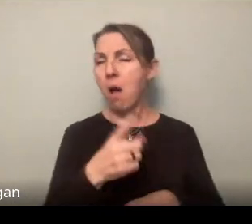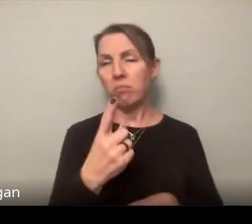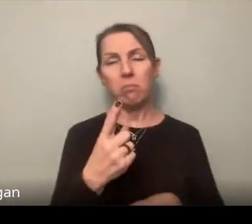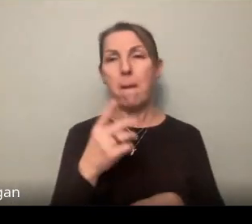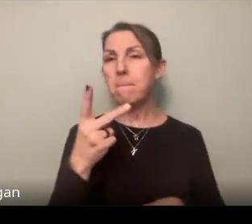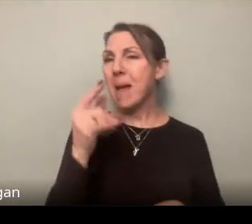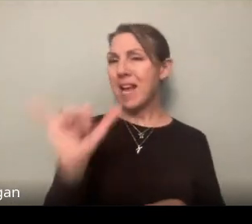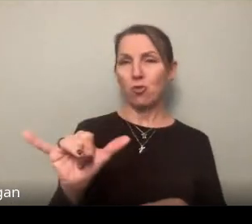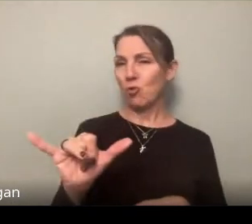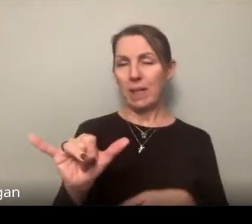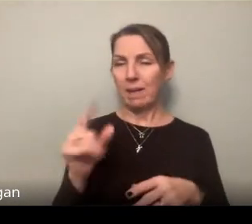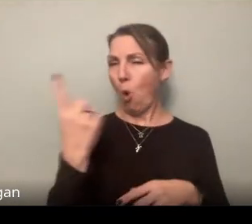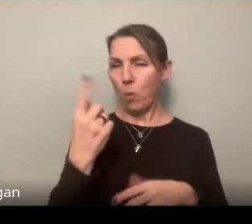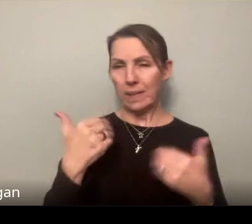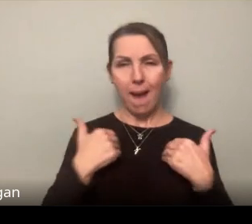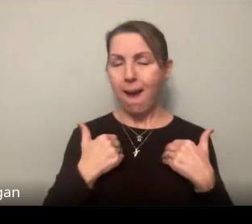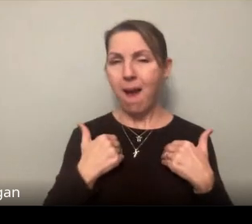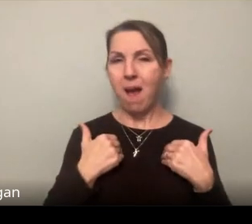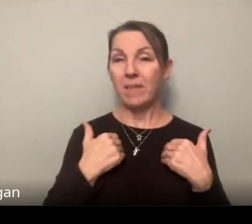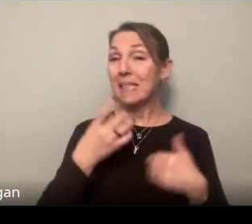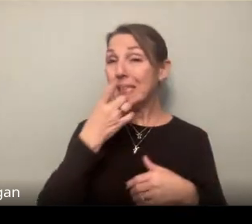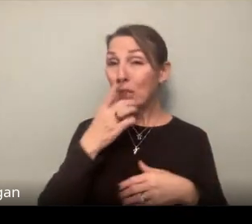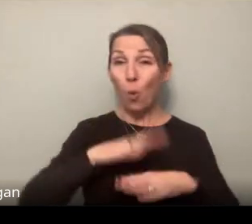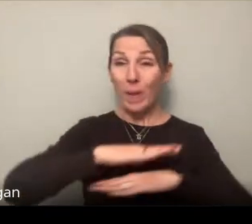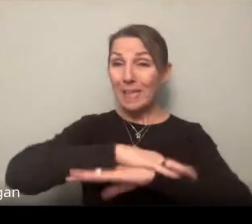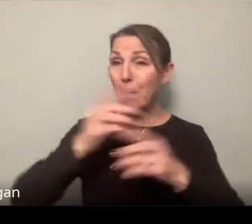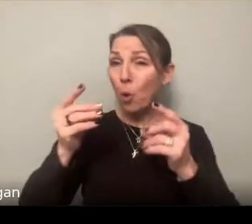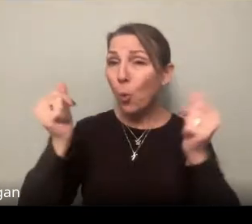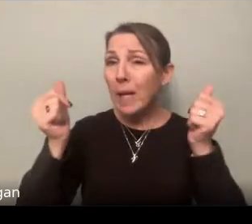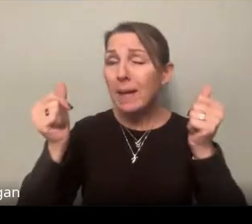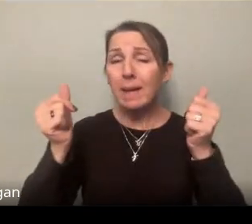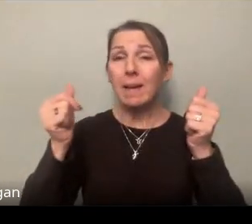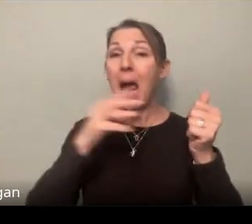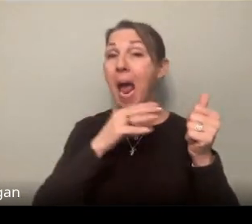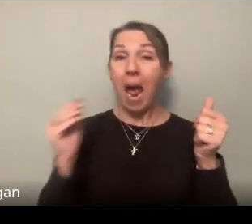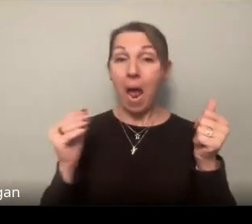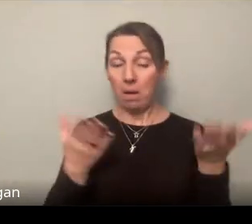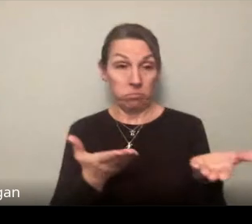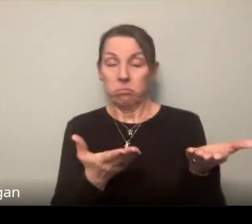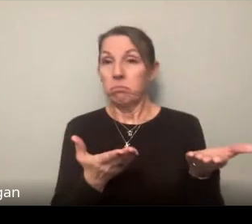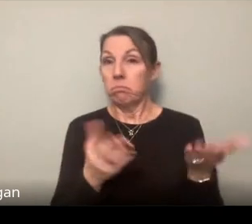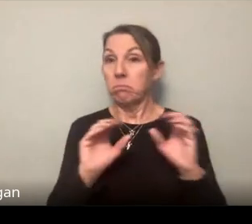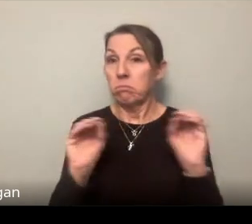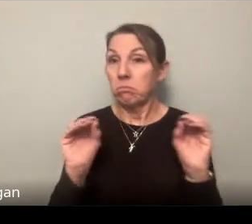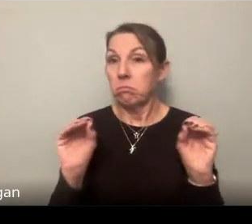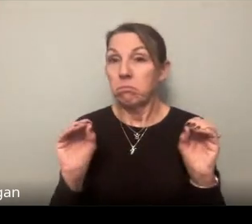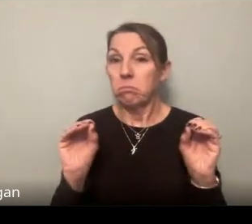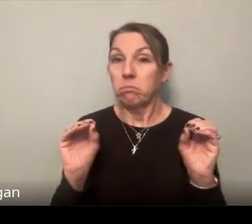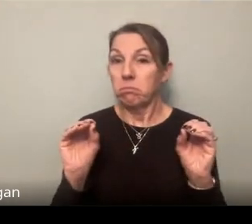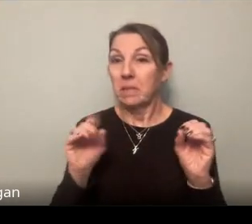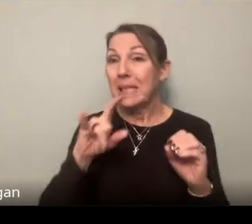staples we have on hand, and it gets dinner on the table quickly, and there's nothing sort of in here